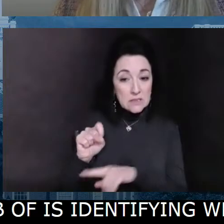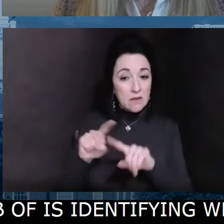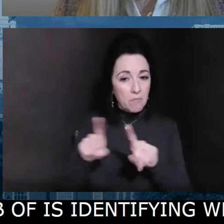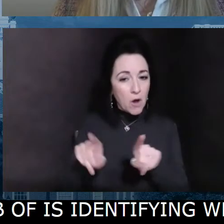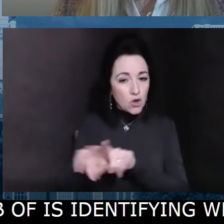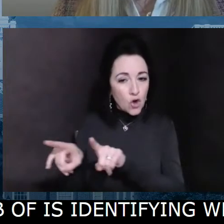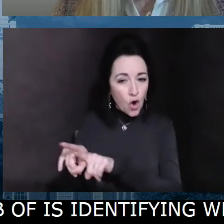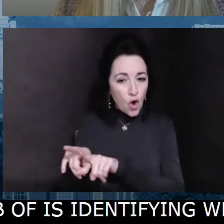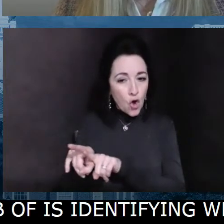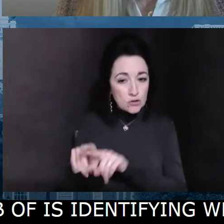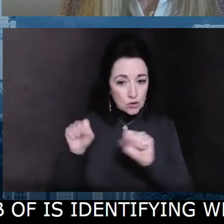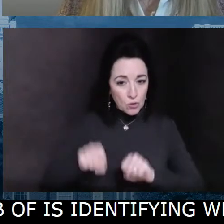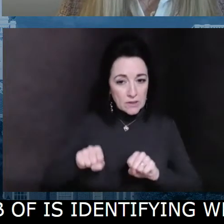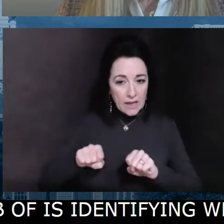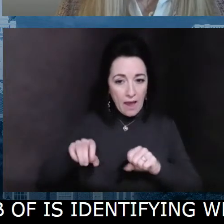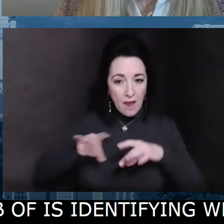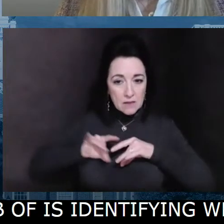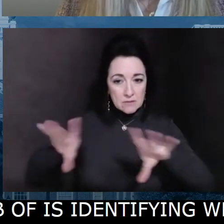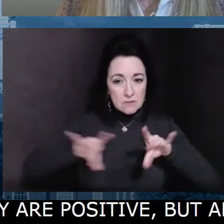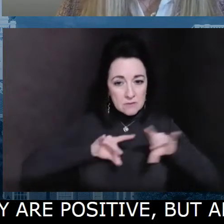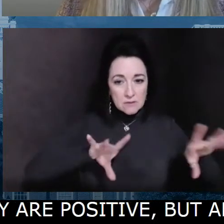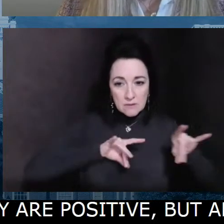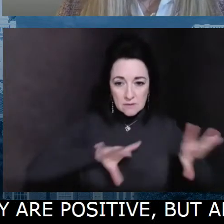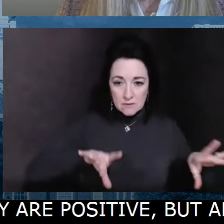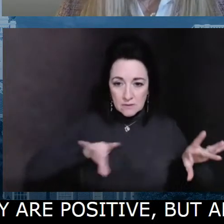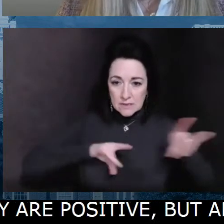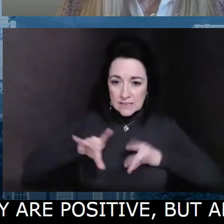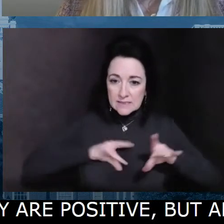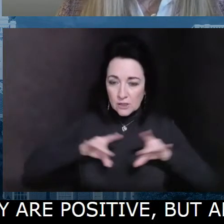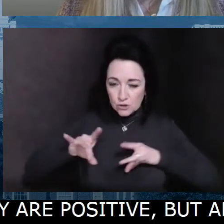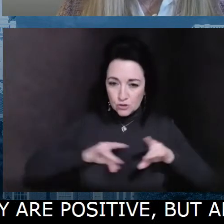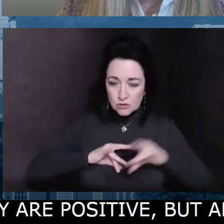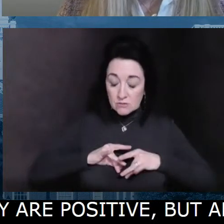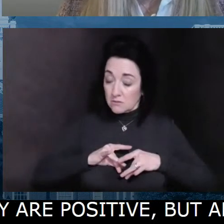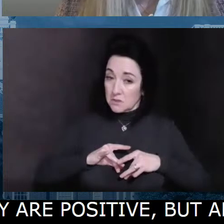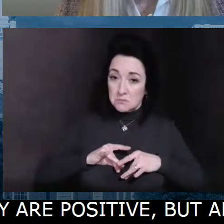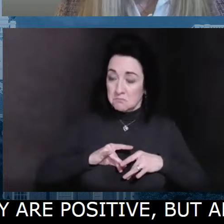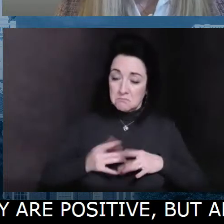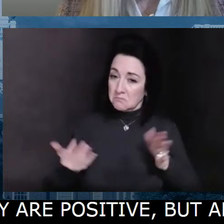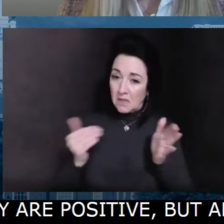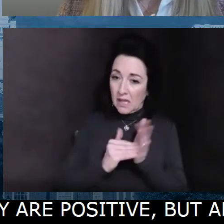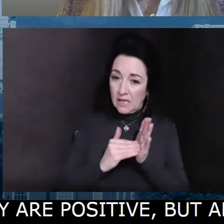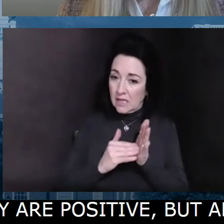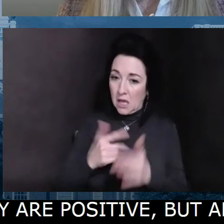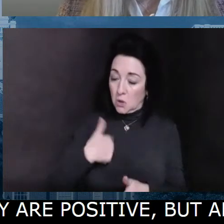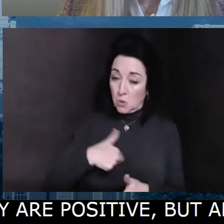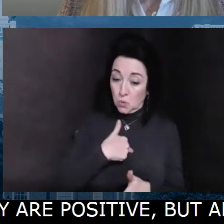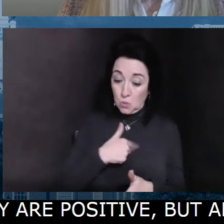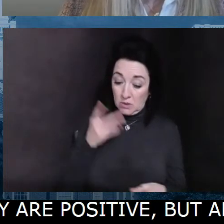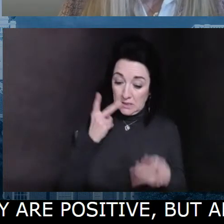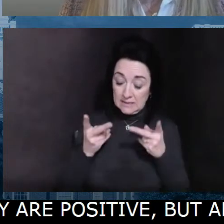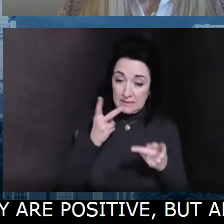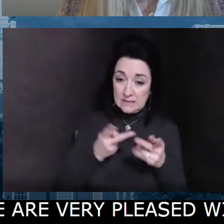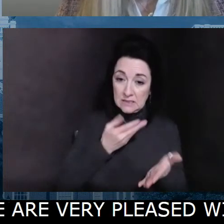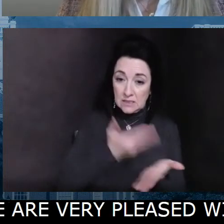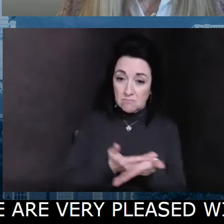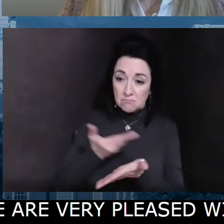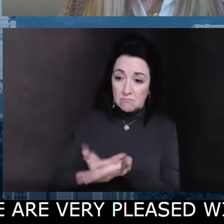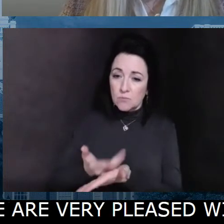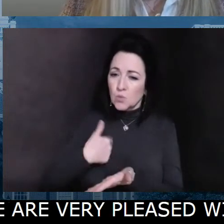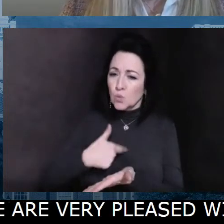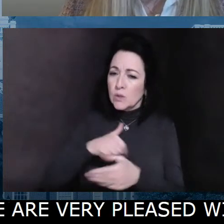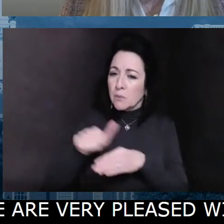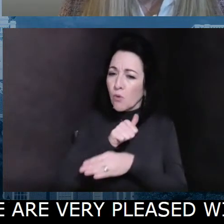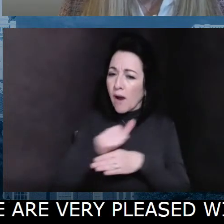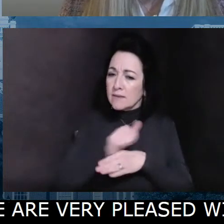so again, we're very pleased with the curative test. The validation studies that we have done confirm that. And there's also